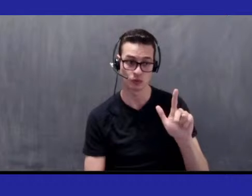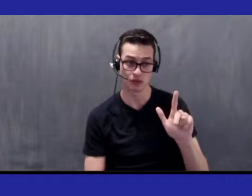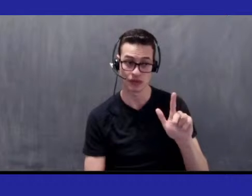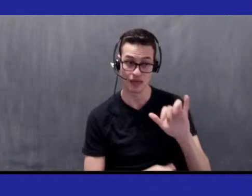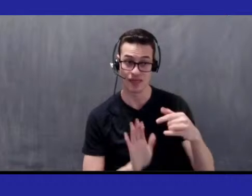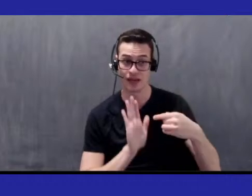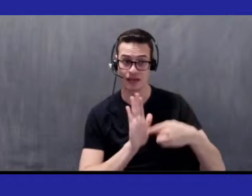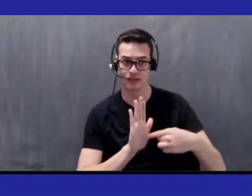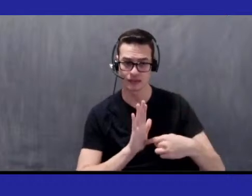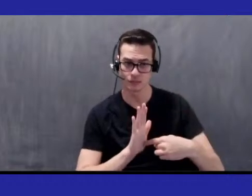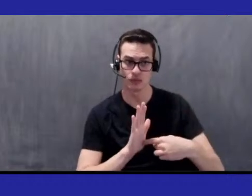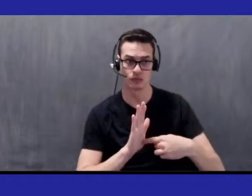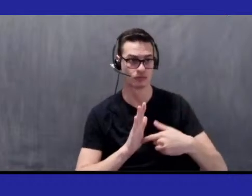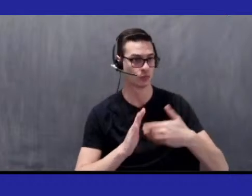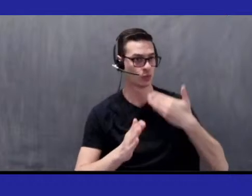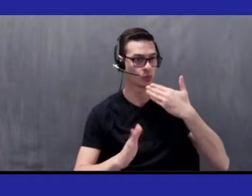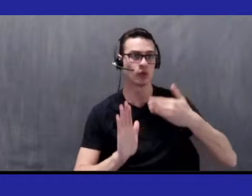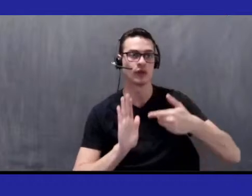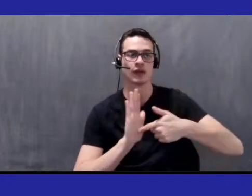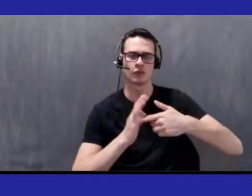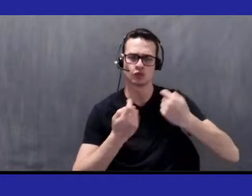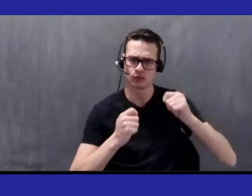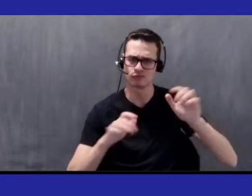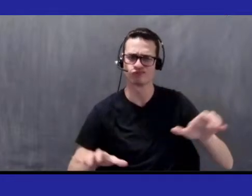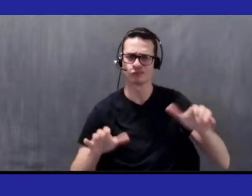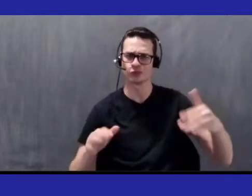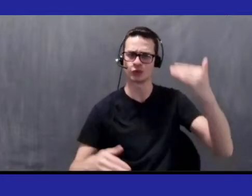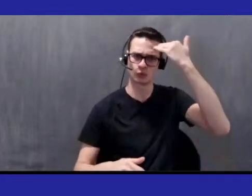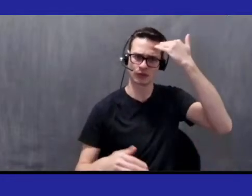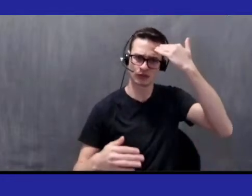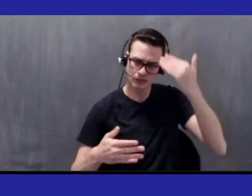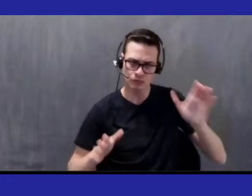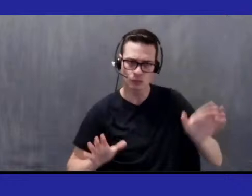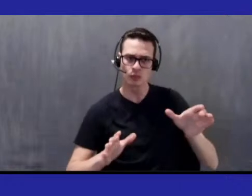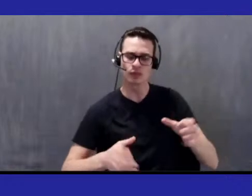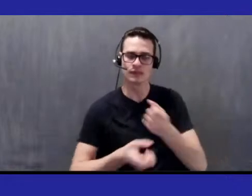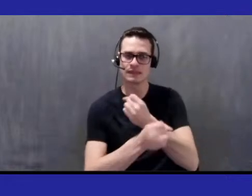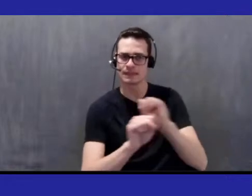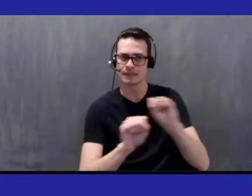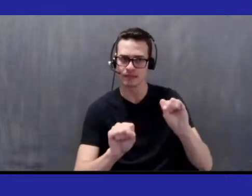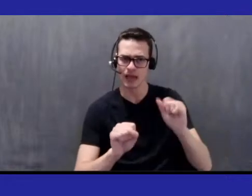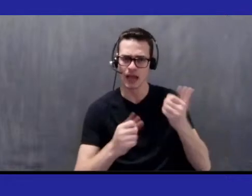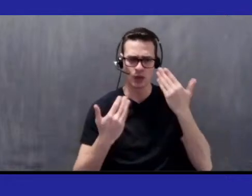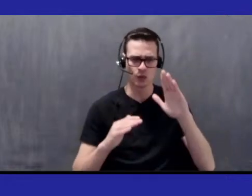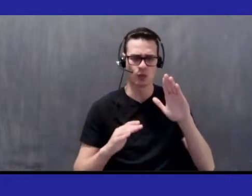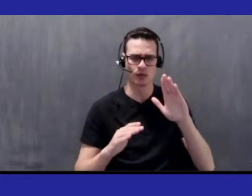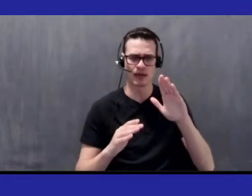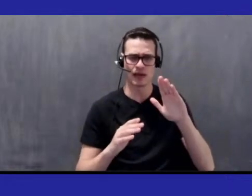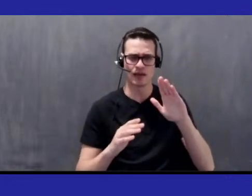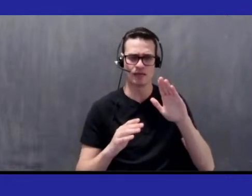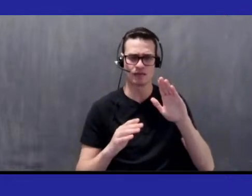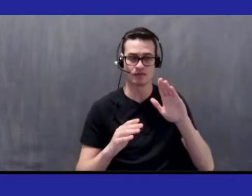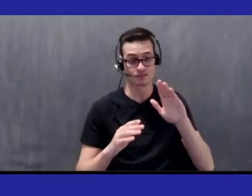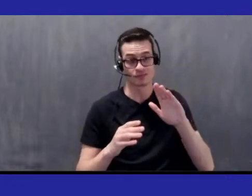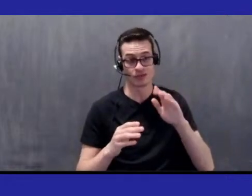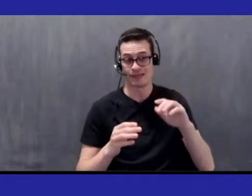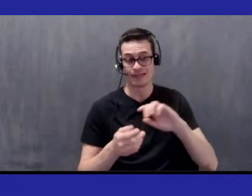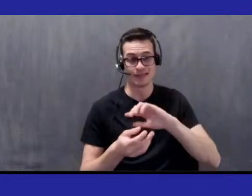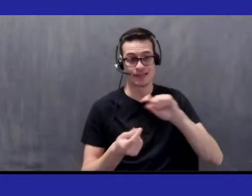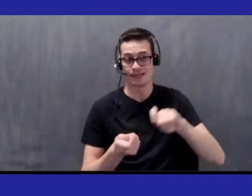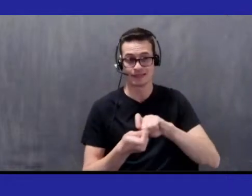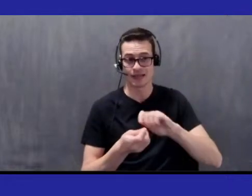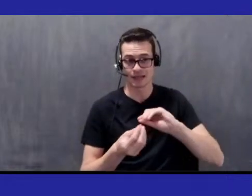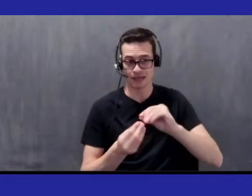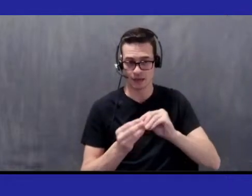trying to raise awareness. I don't have eyes on how widely that was seen by facility level